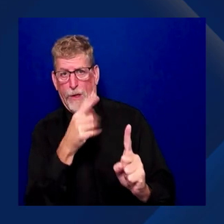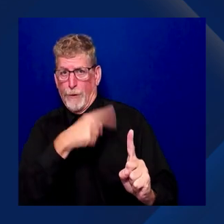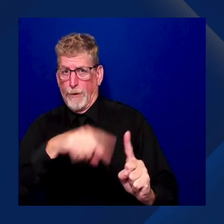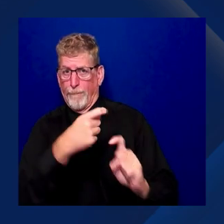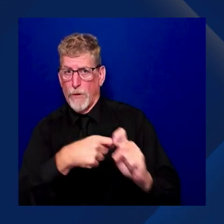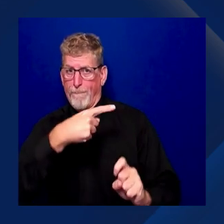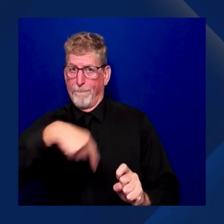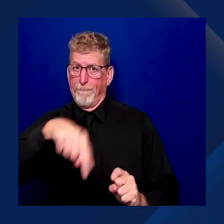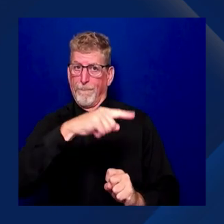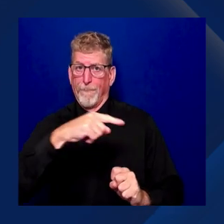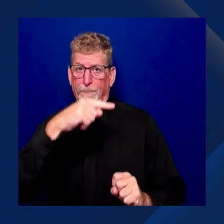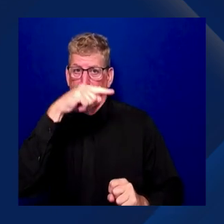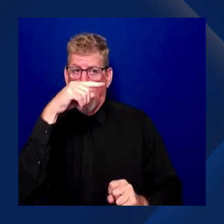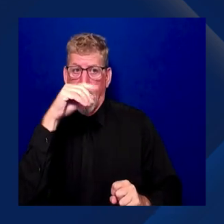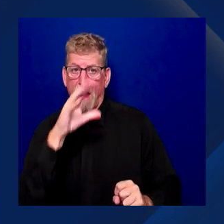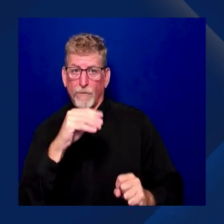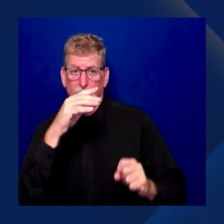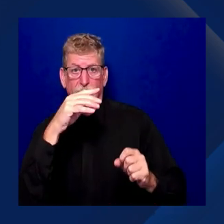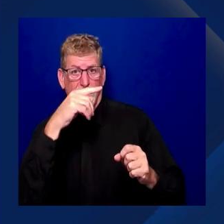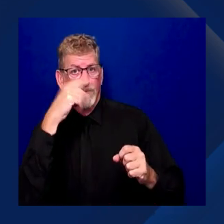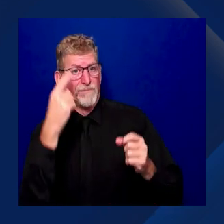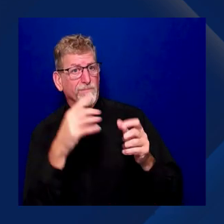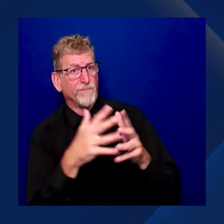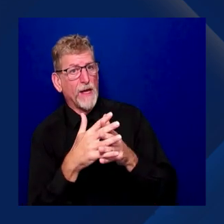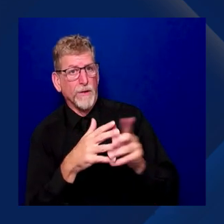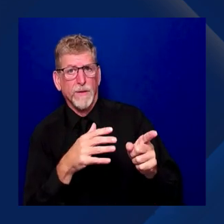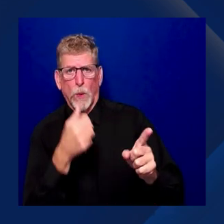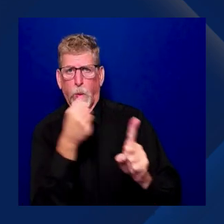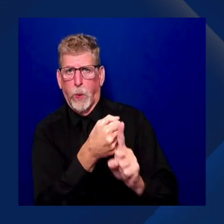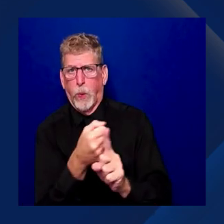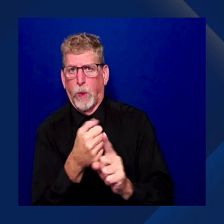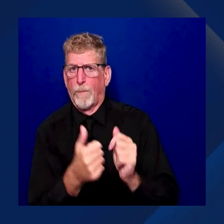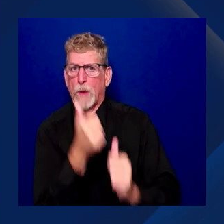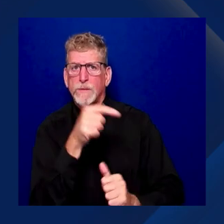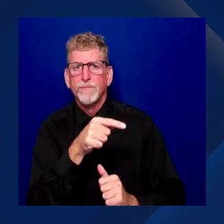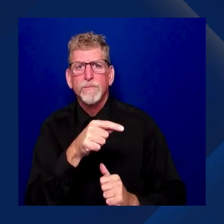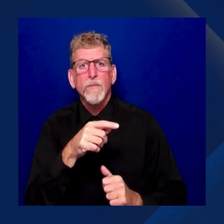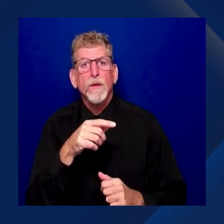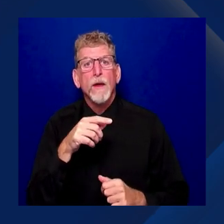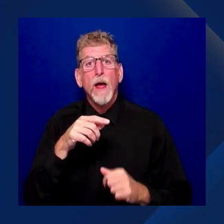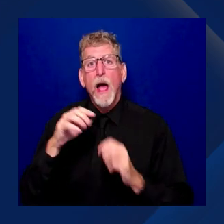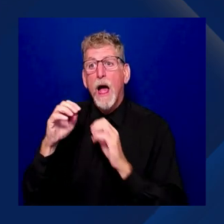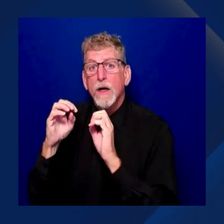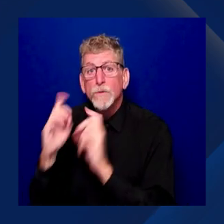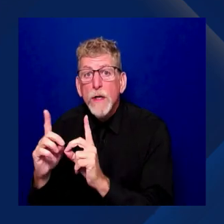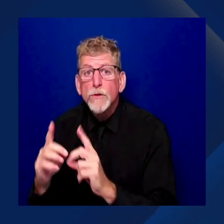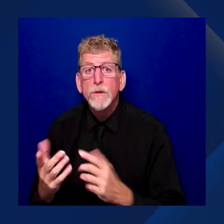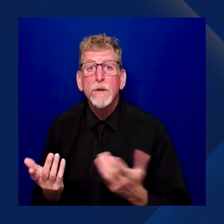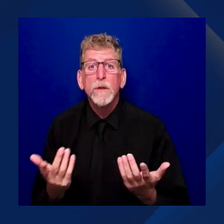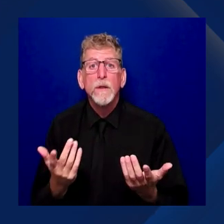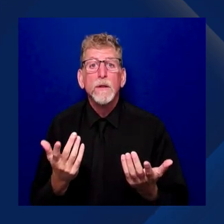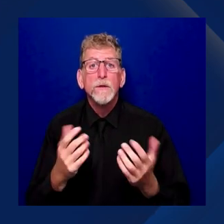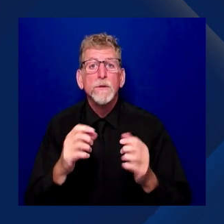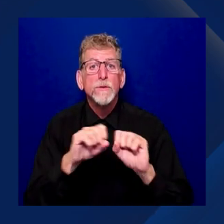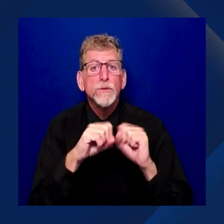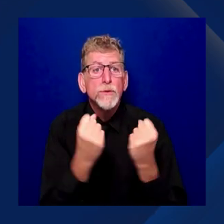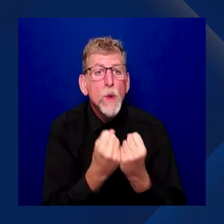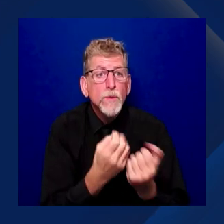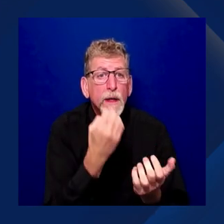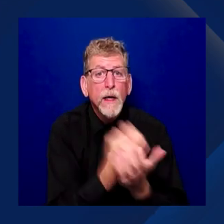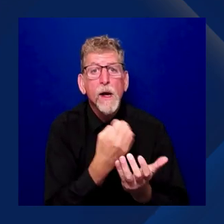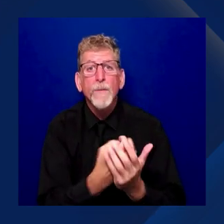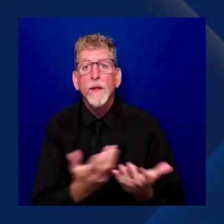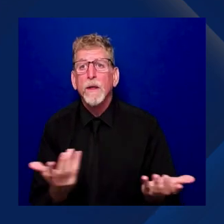and socioeconomic status are not protective factors as they are for white Americans when it comes to maternal and infant